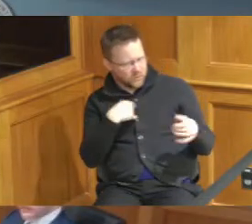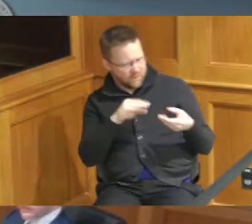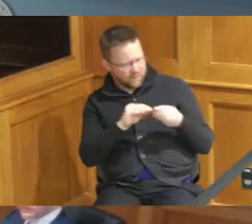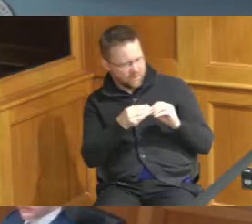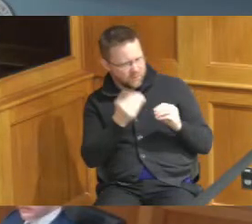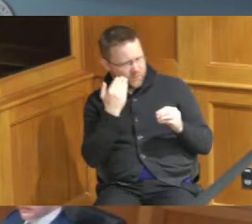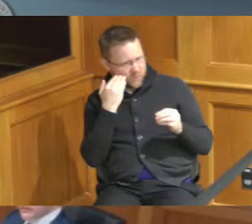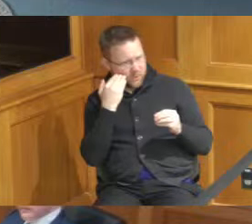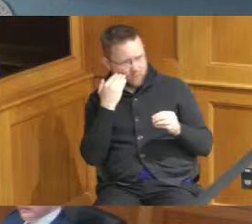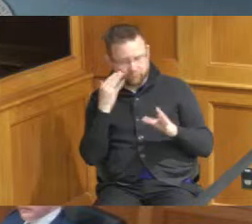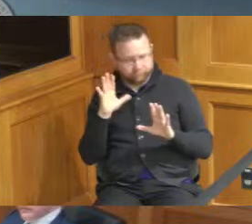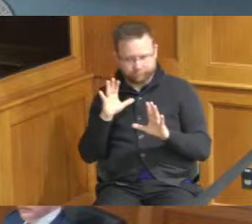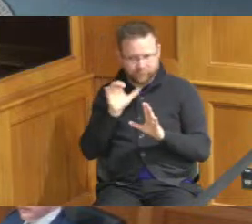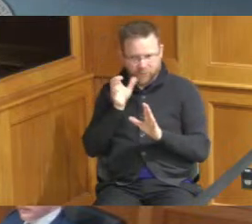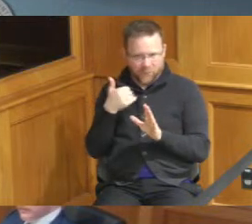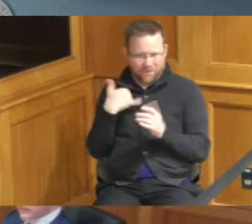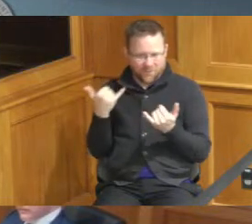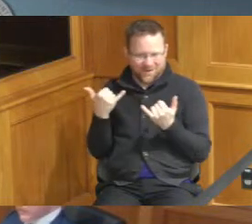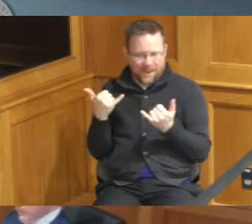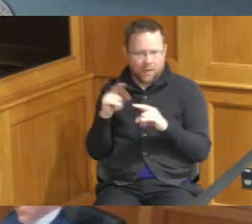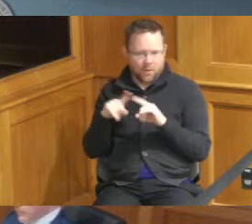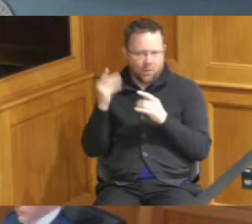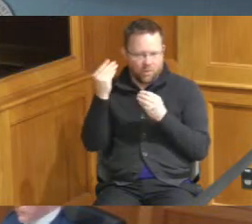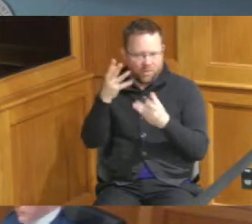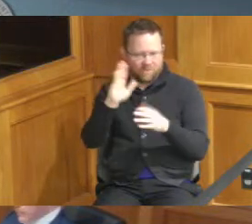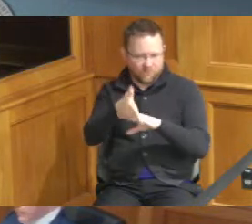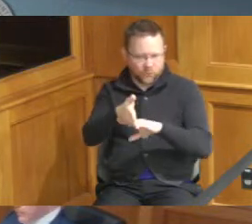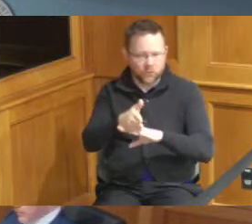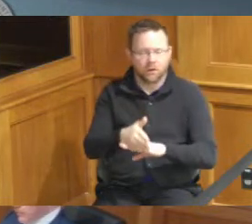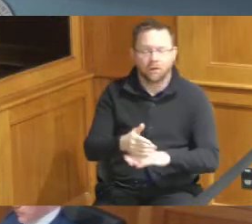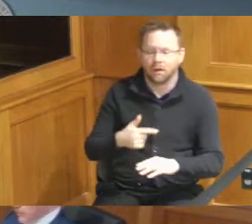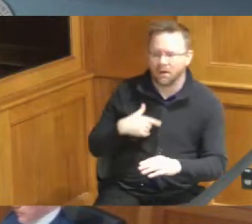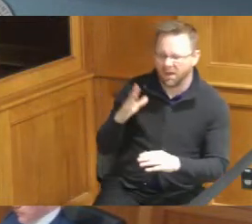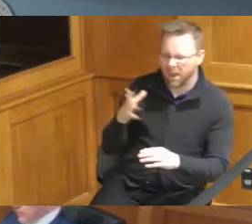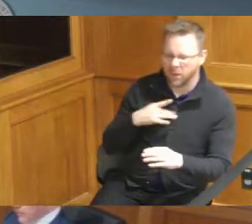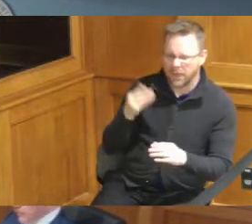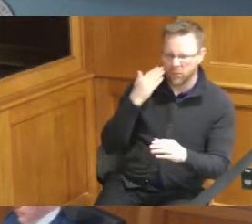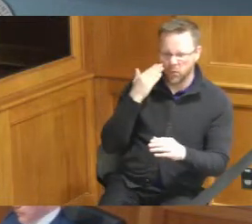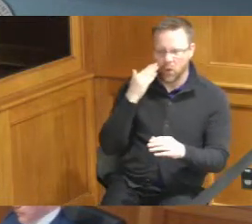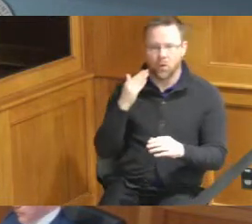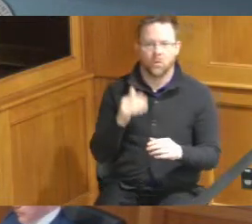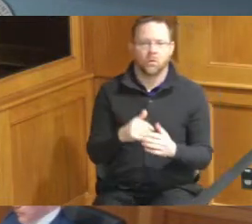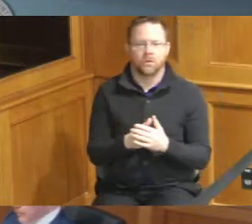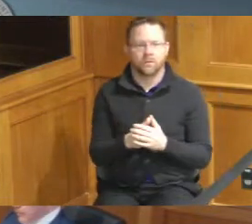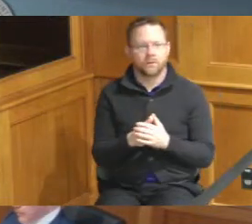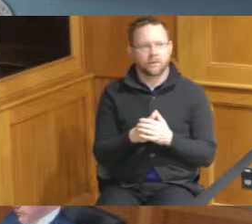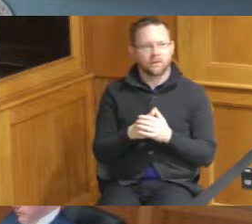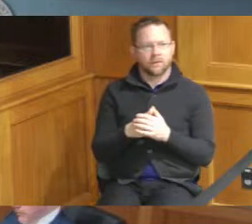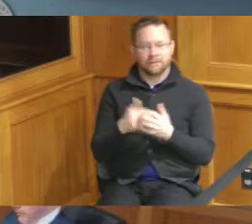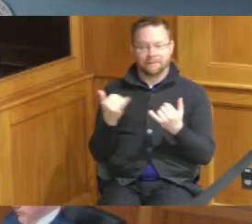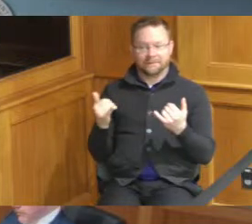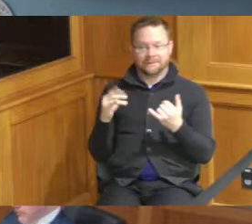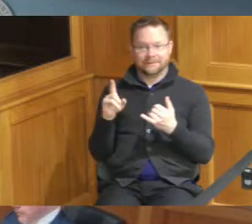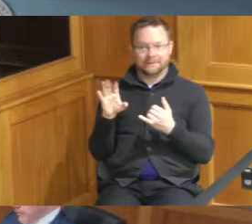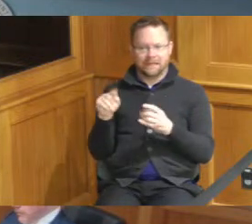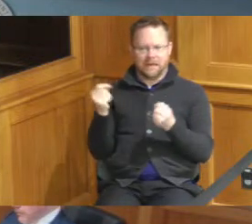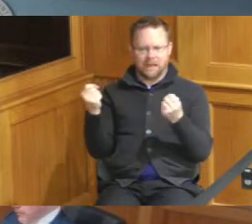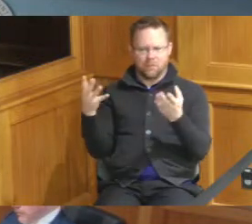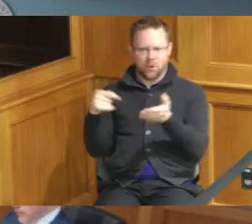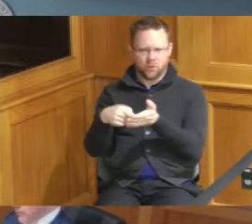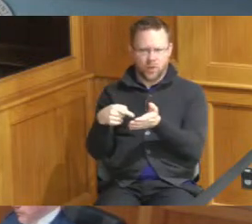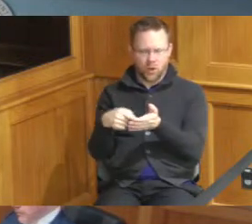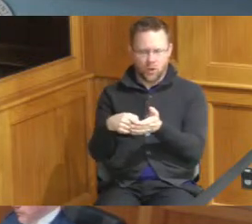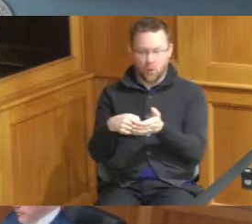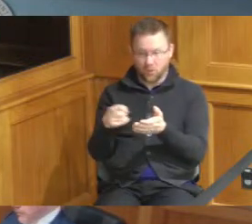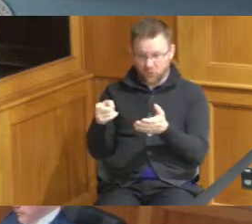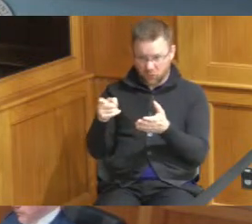number? We can get it to you. You can get it to right after. Yeah, I would like to know that. I'd like to know what's on the existing debt. I know you're talking about rolling